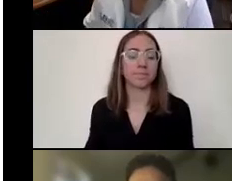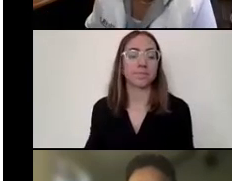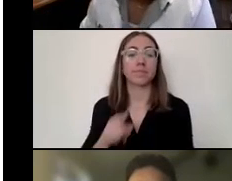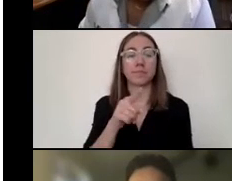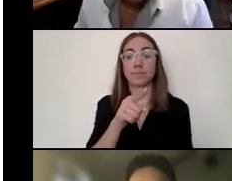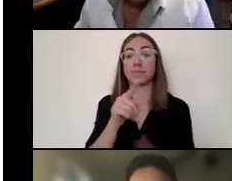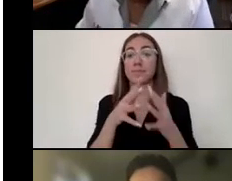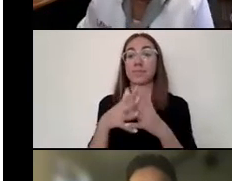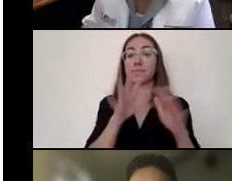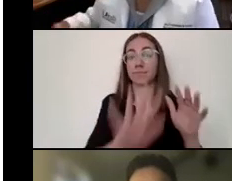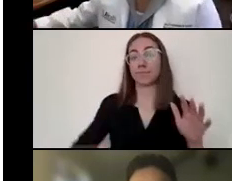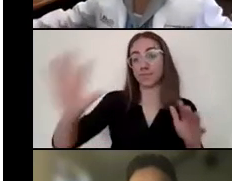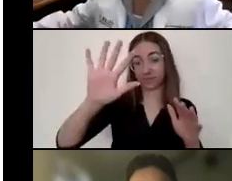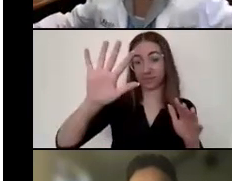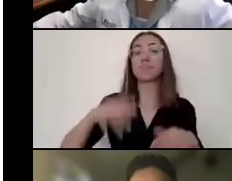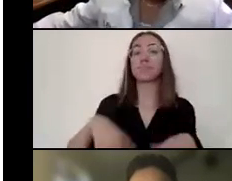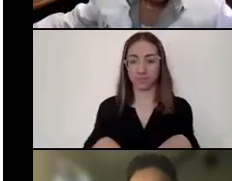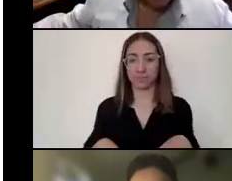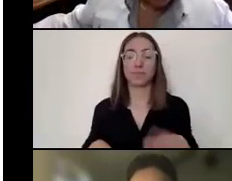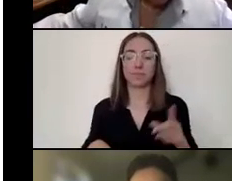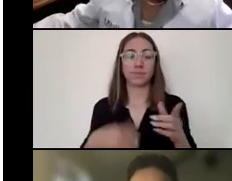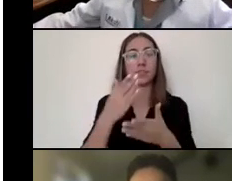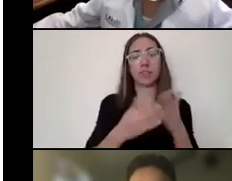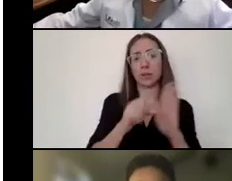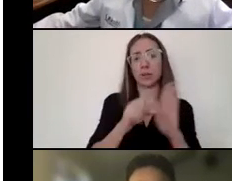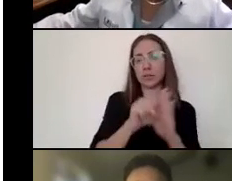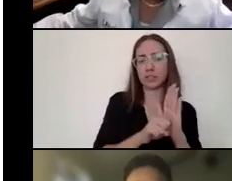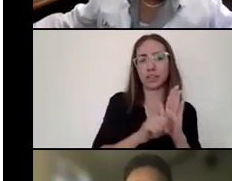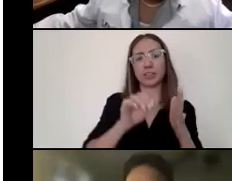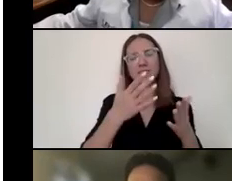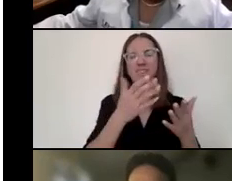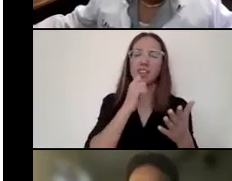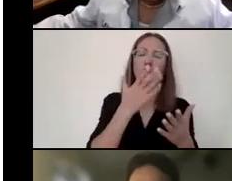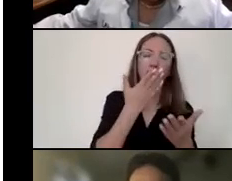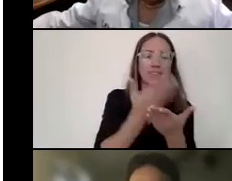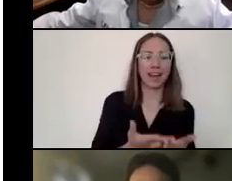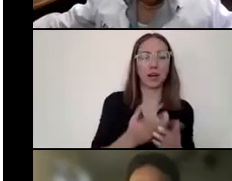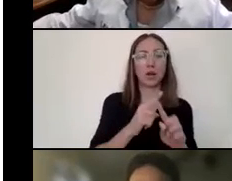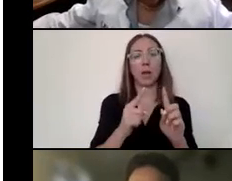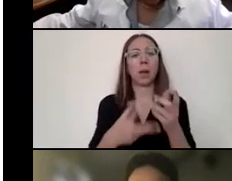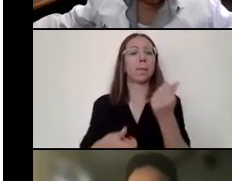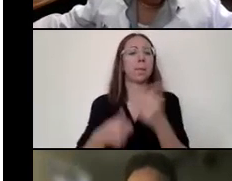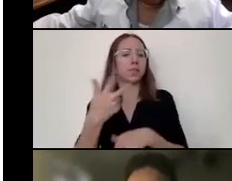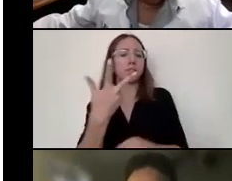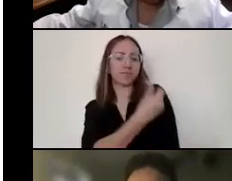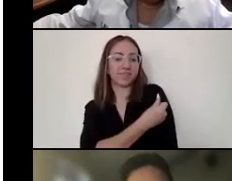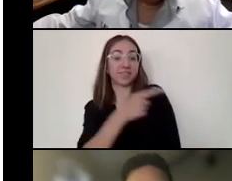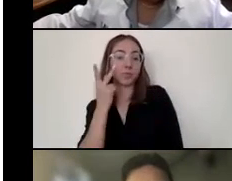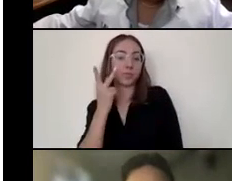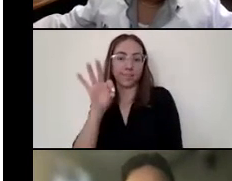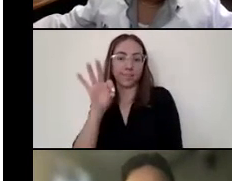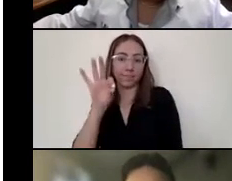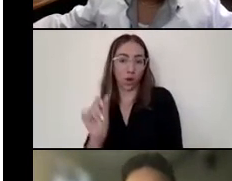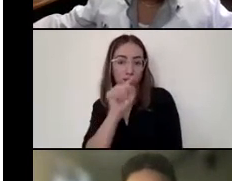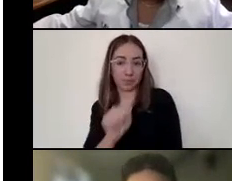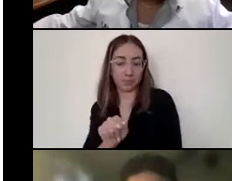When you look compared to the rest of the United States, and there's some states that don't have good data, but this is where we are in terms of vaccination. And here's Florida. So there's some parts that